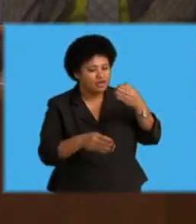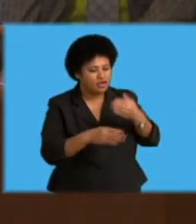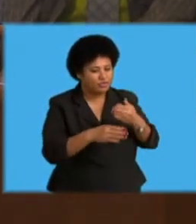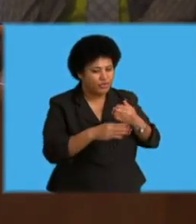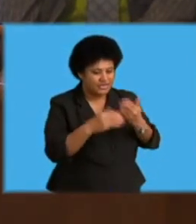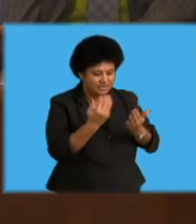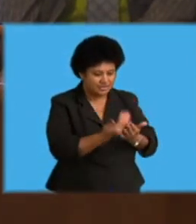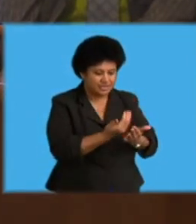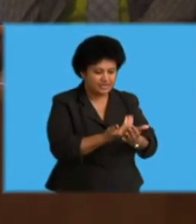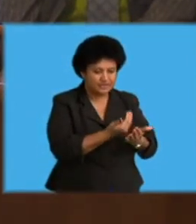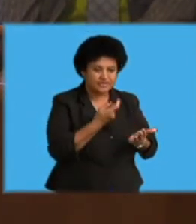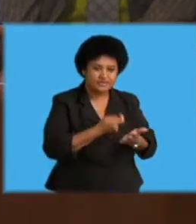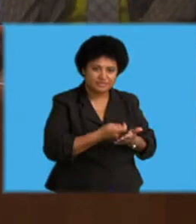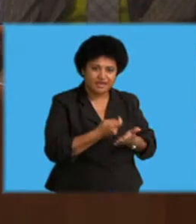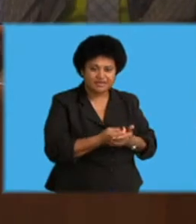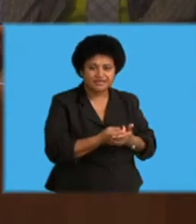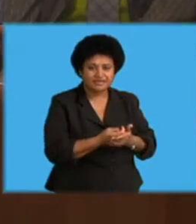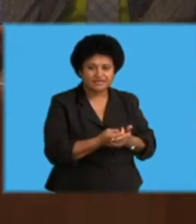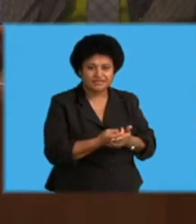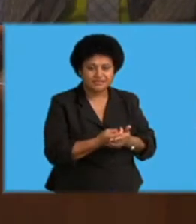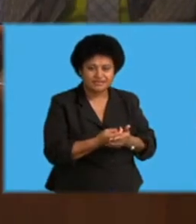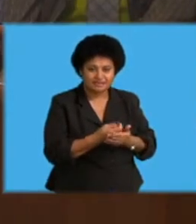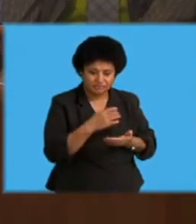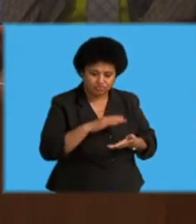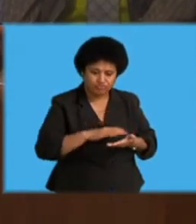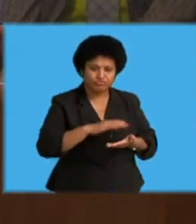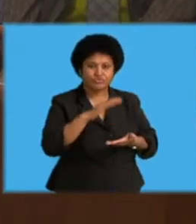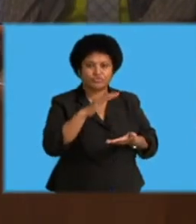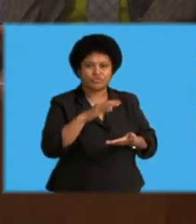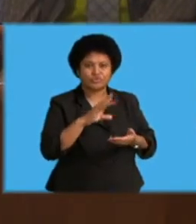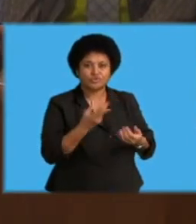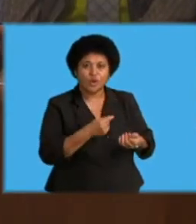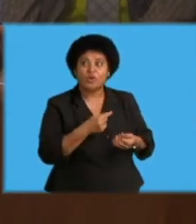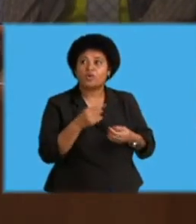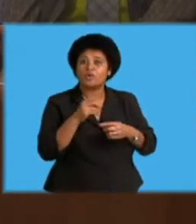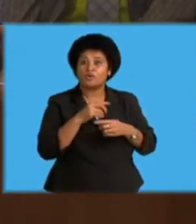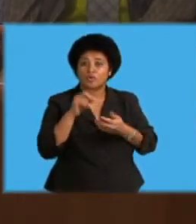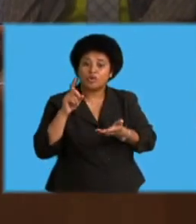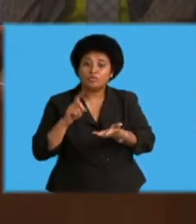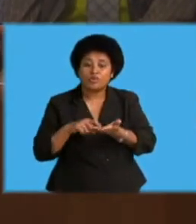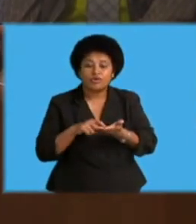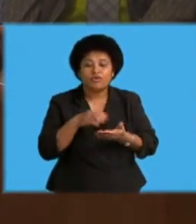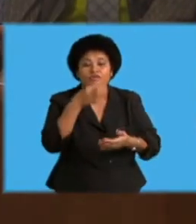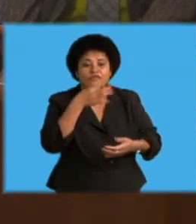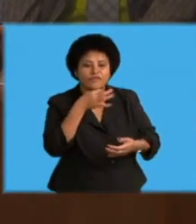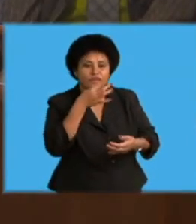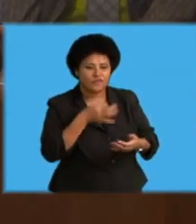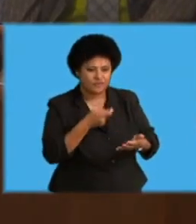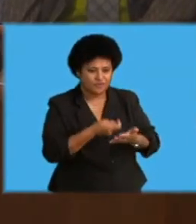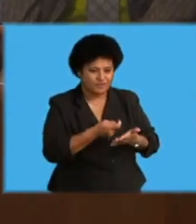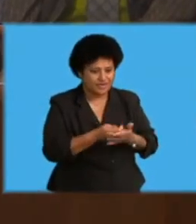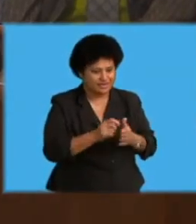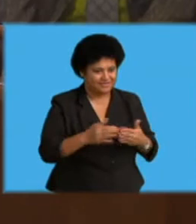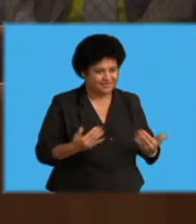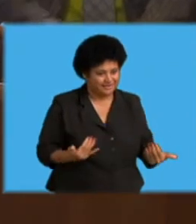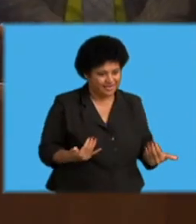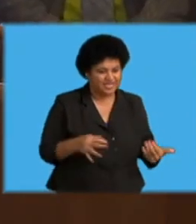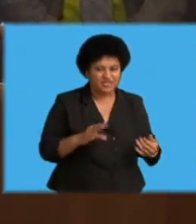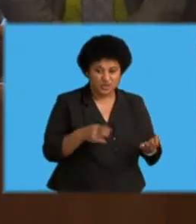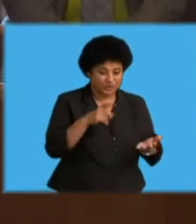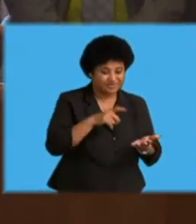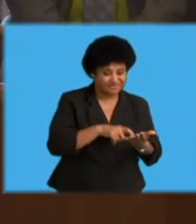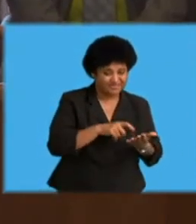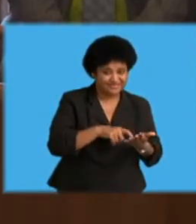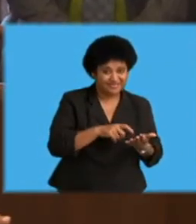therefore reducing our need to borrow as much as they used to do before. So even though the debt in nominal